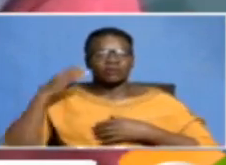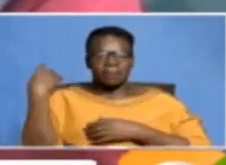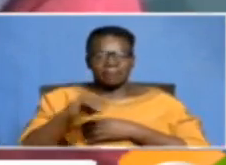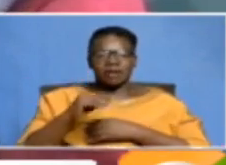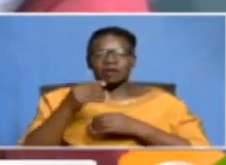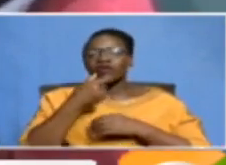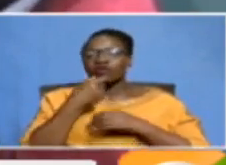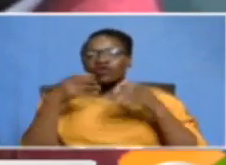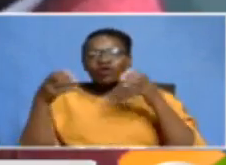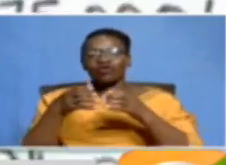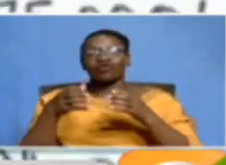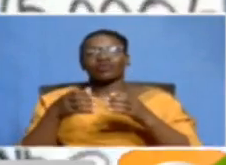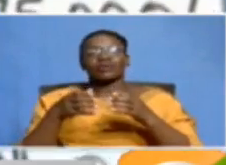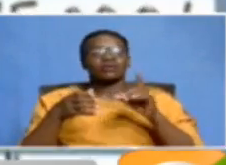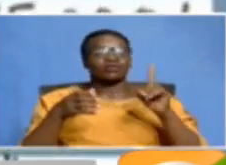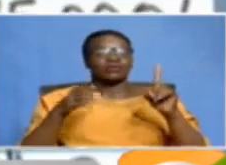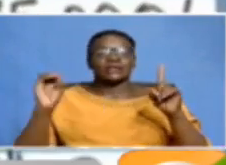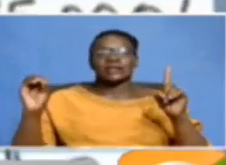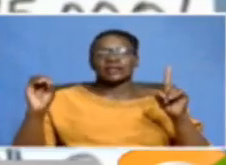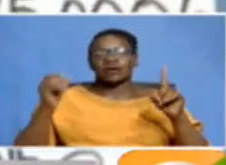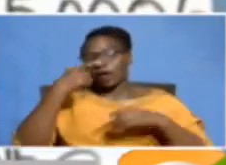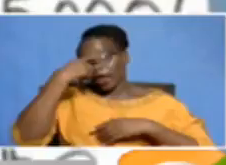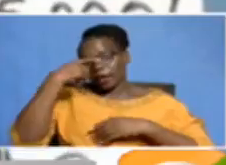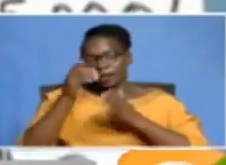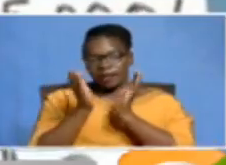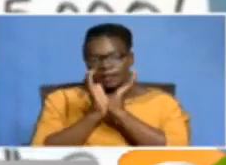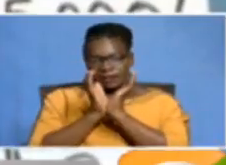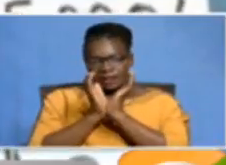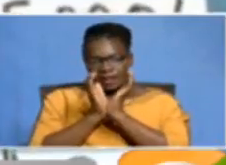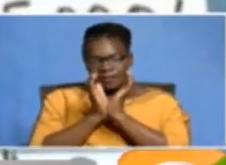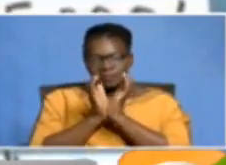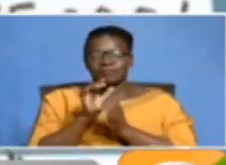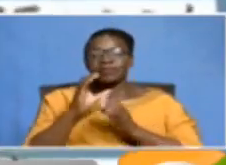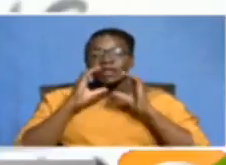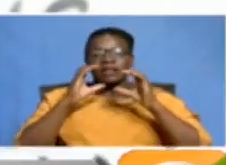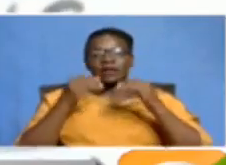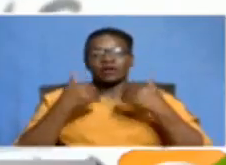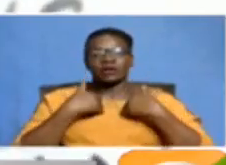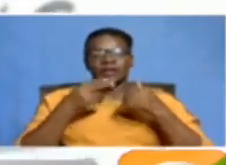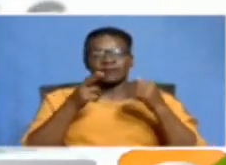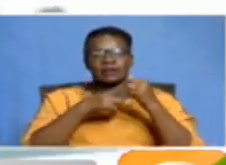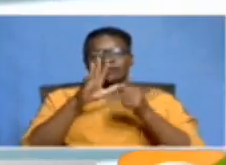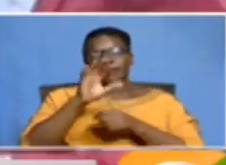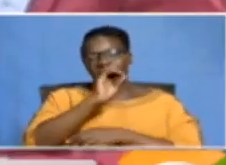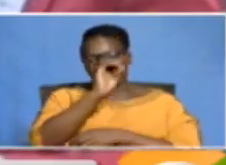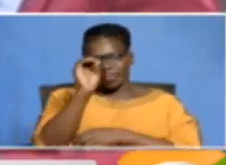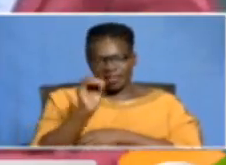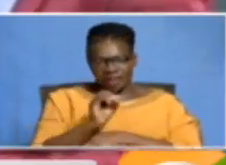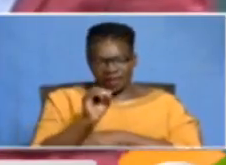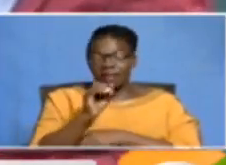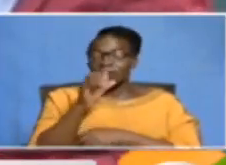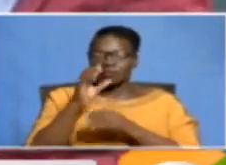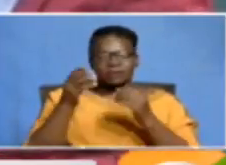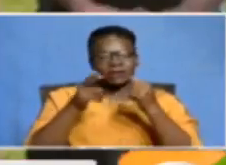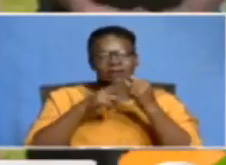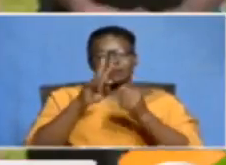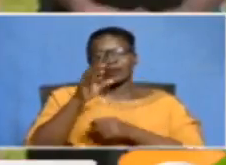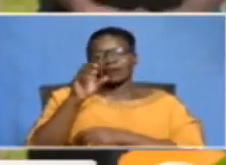by a solitary goal at Thika Sub-County Stadium. Matano walks away with 75,000 Kenya shillings.